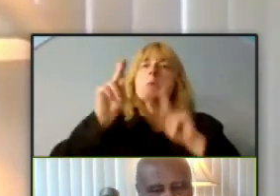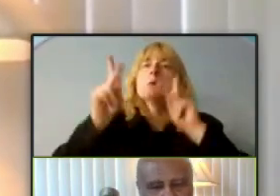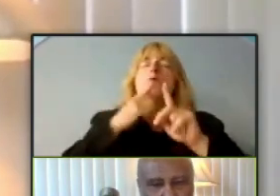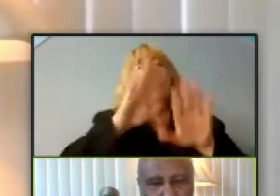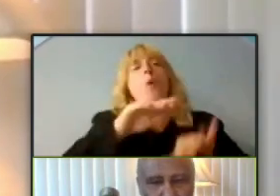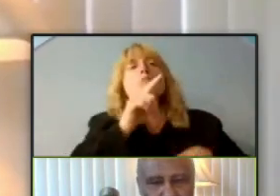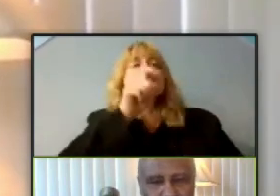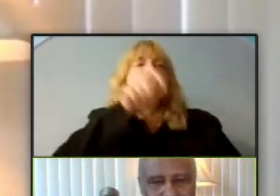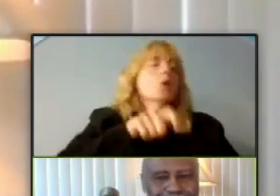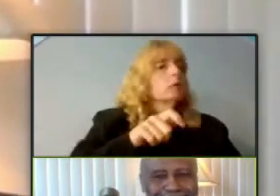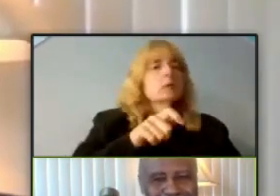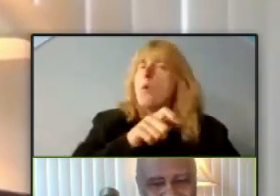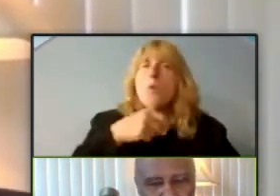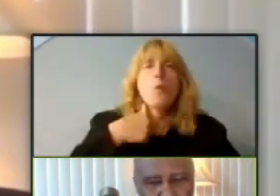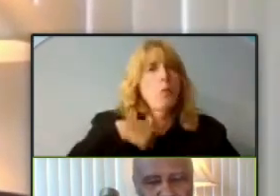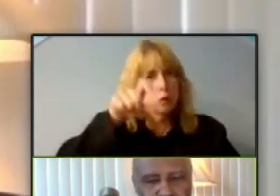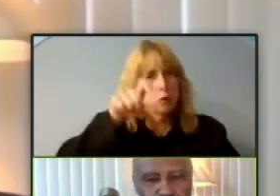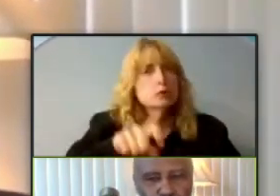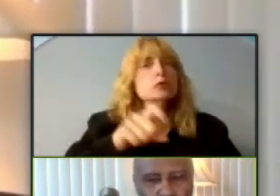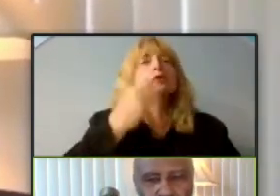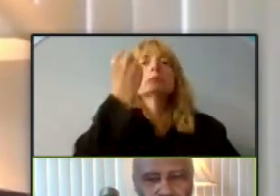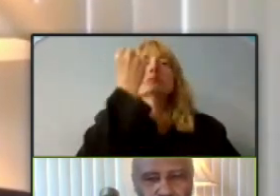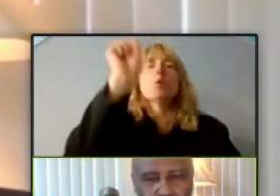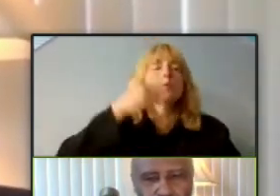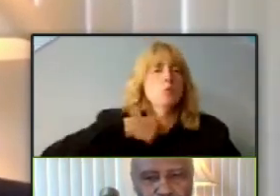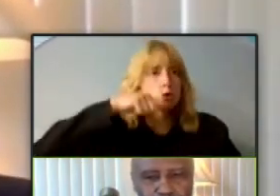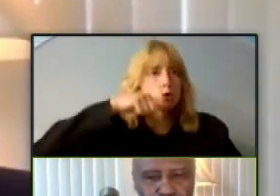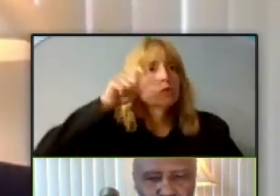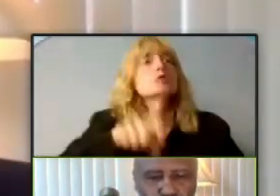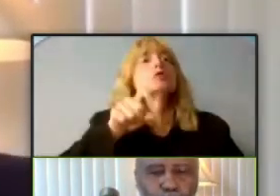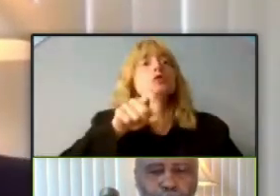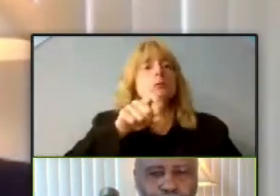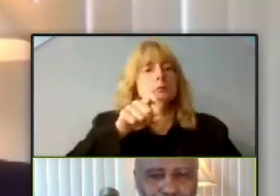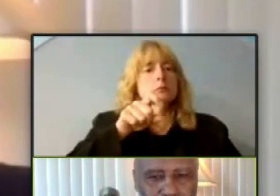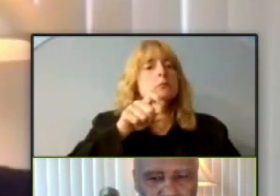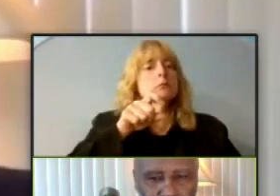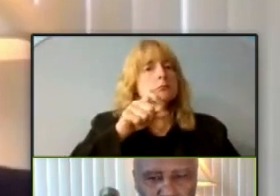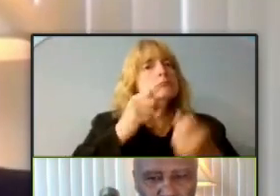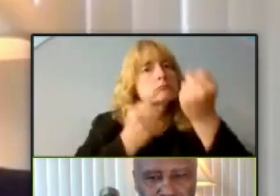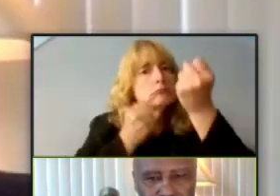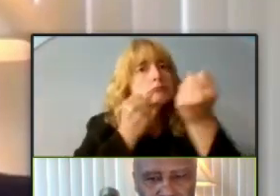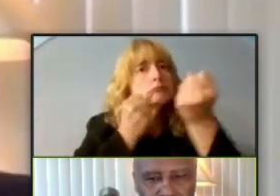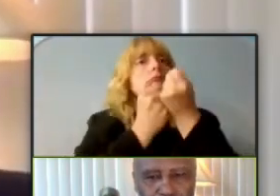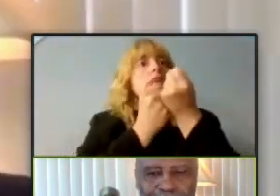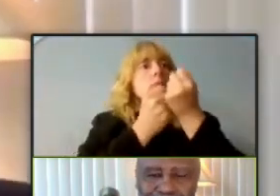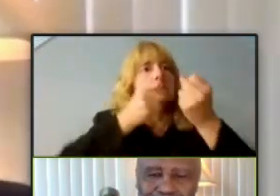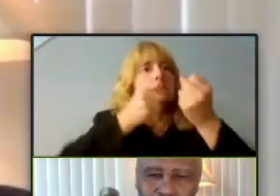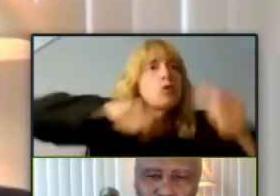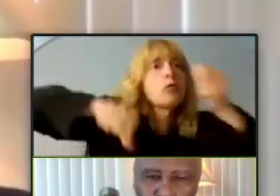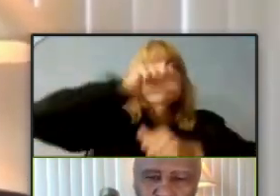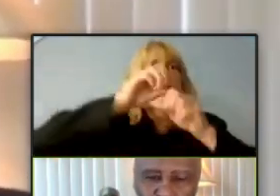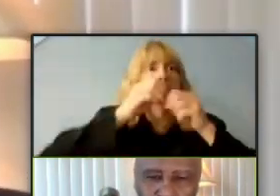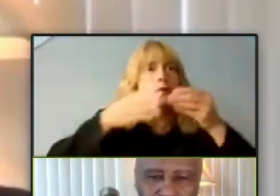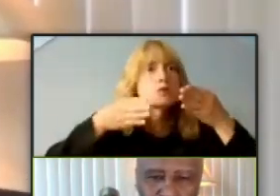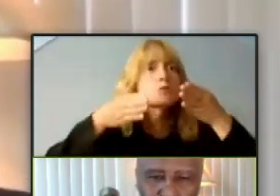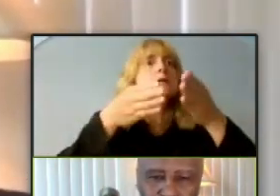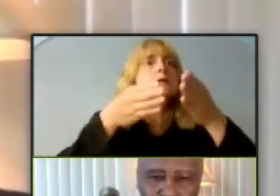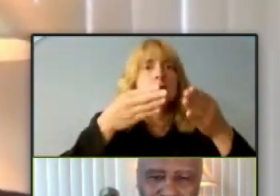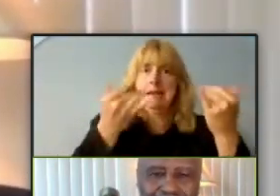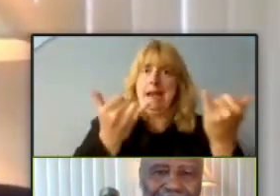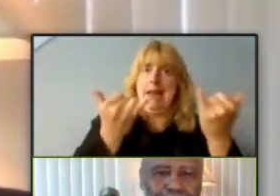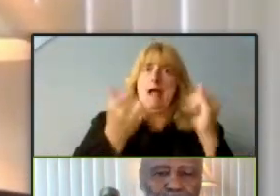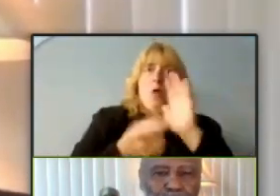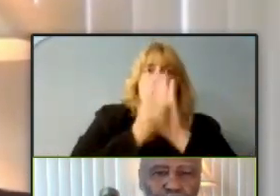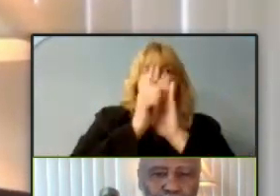Yes, we should protest. Yes, we should pour out into the street. But this is a moment for us to